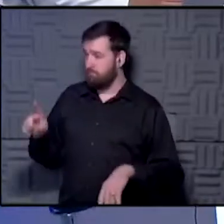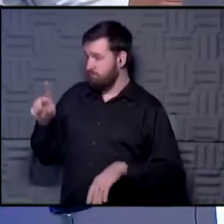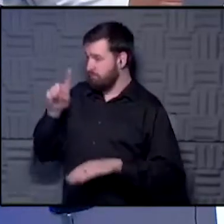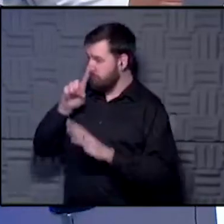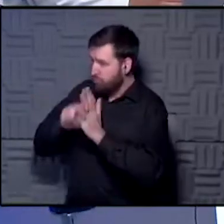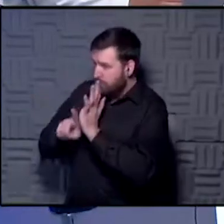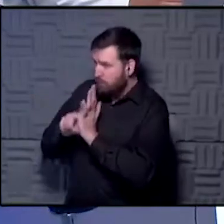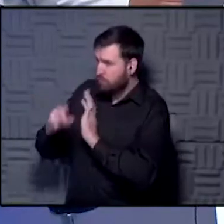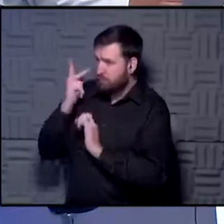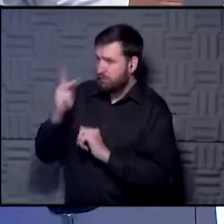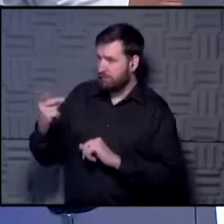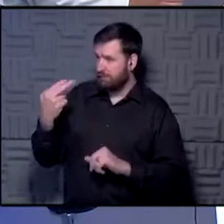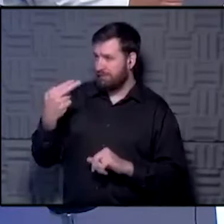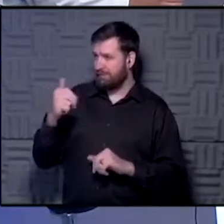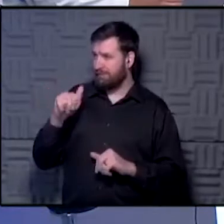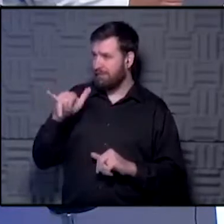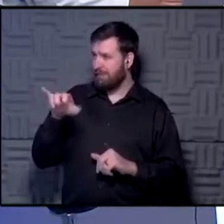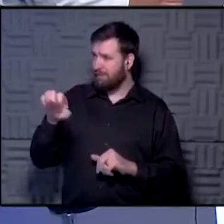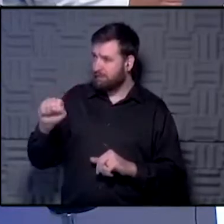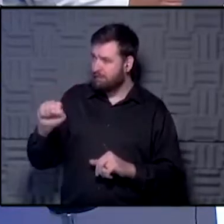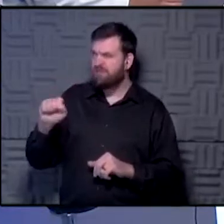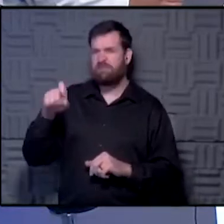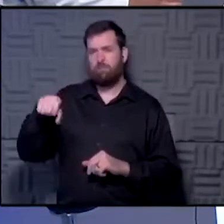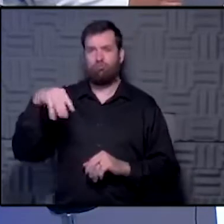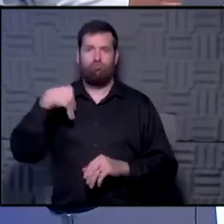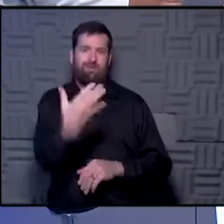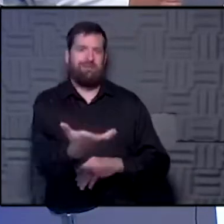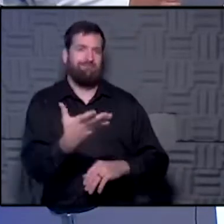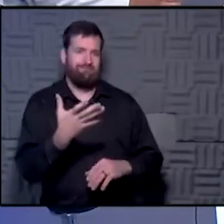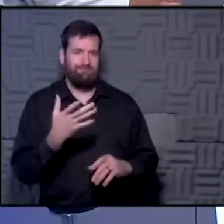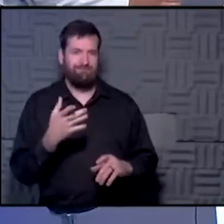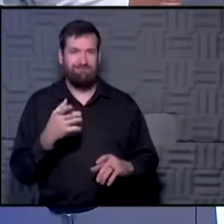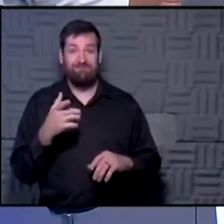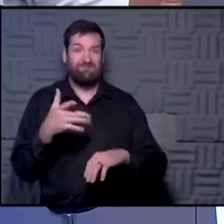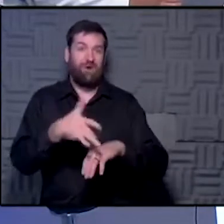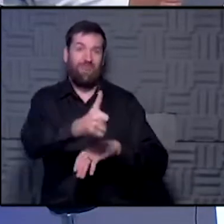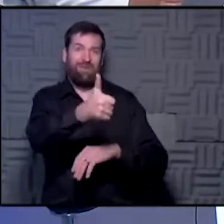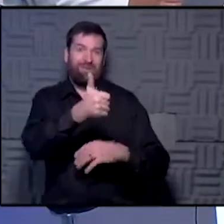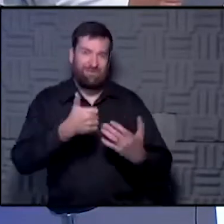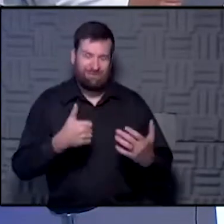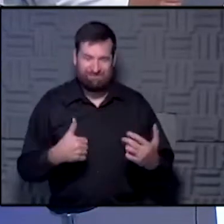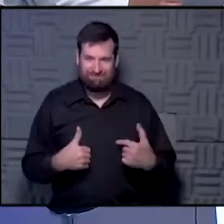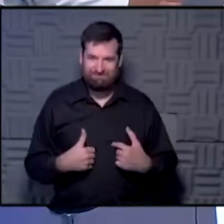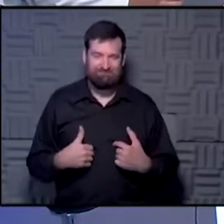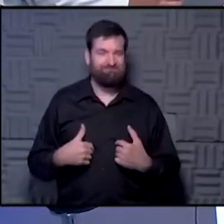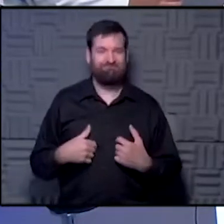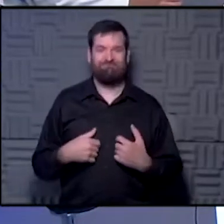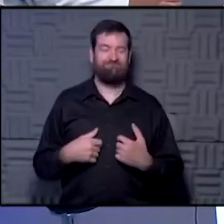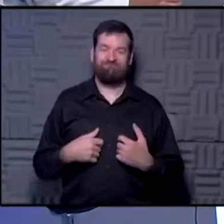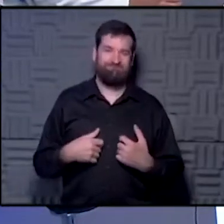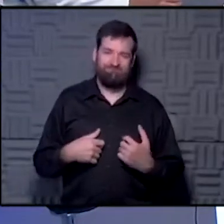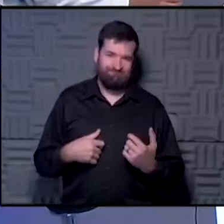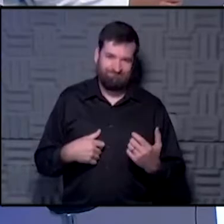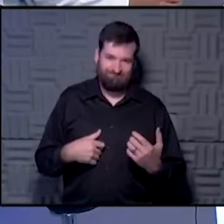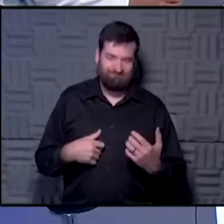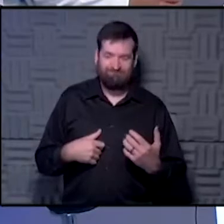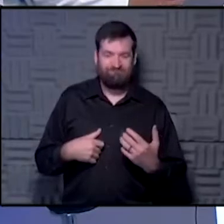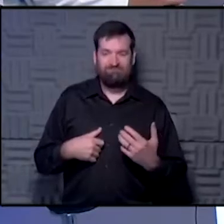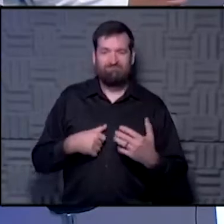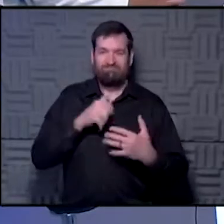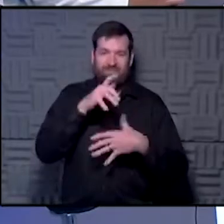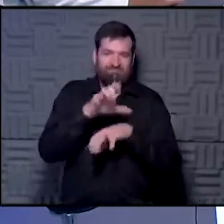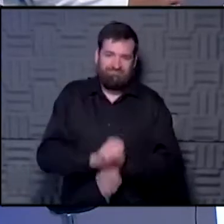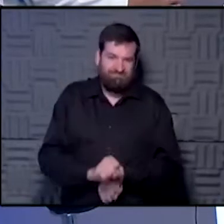to see what the Hays numbers were because I'm supposed to give them to him much earlier, and I just haven't gotten into the rhythm, just